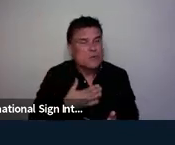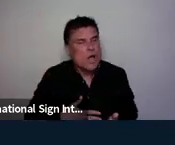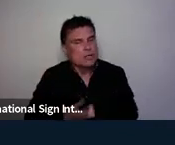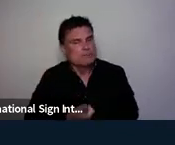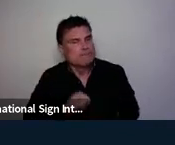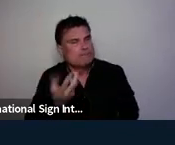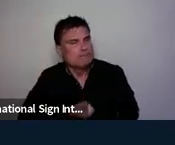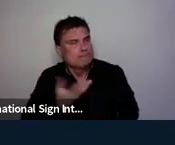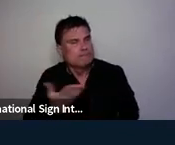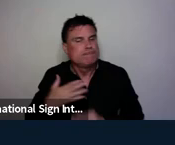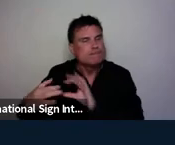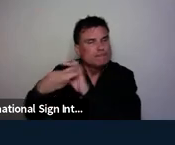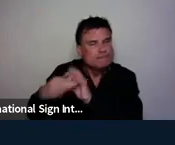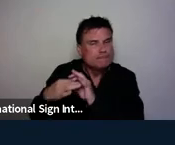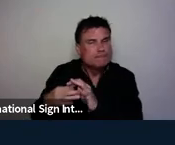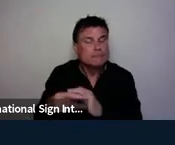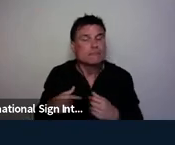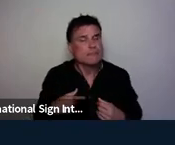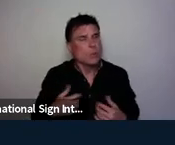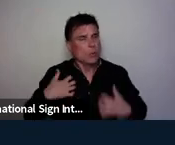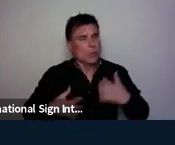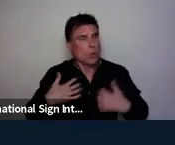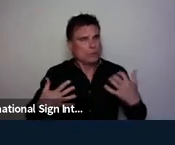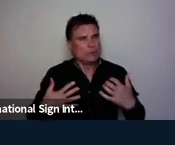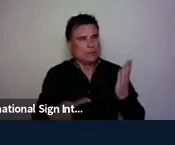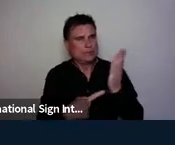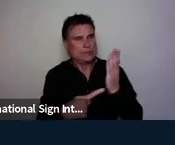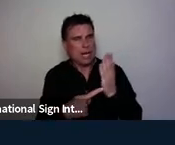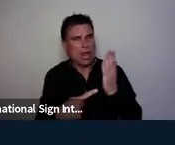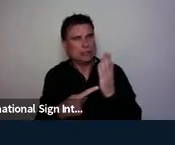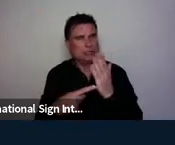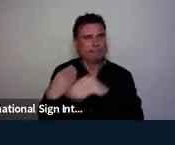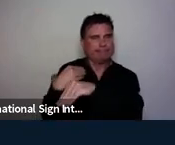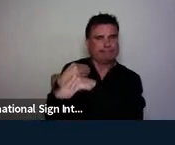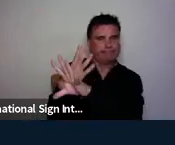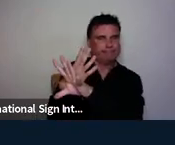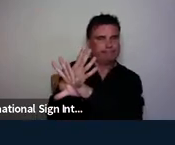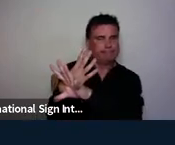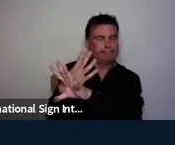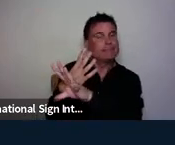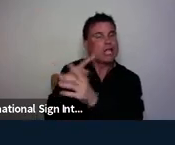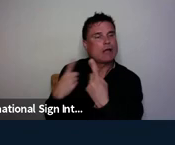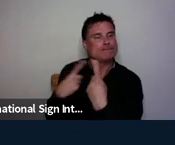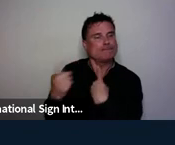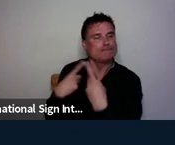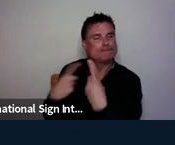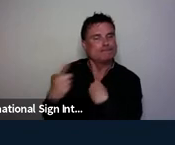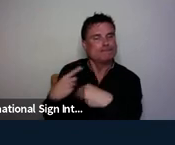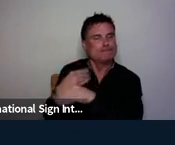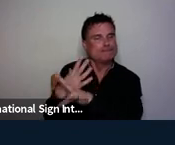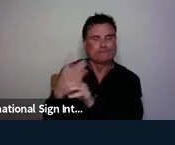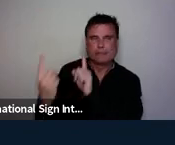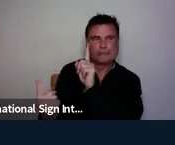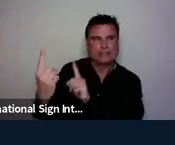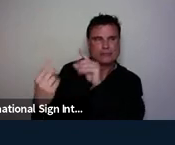that make borderless communication possible, although I also believe that face-to-face interaction will still always be valuable.